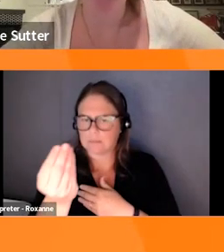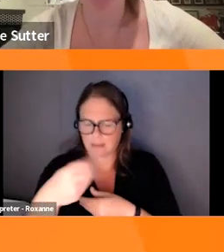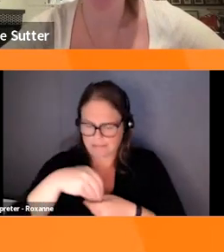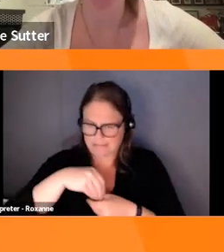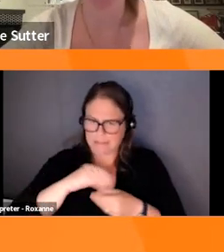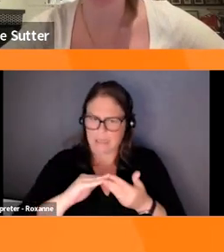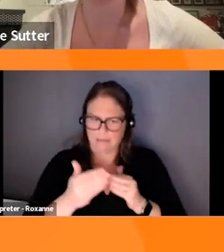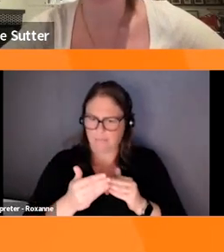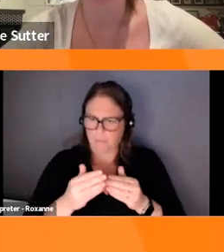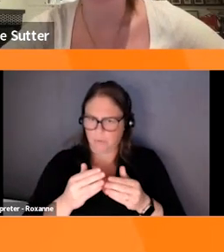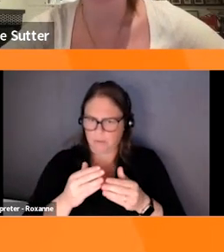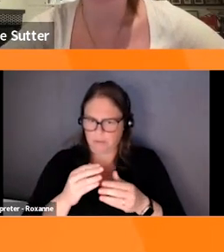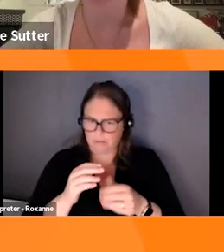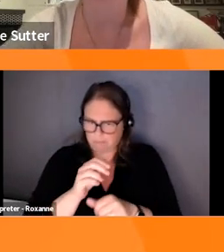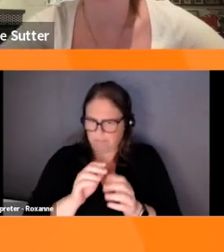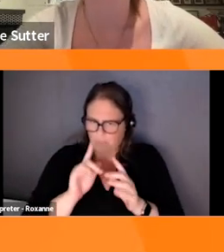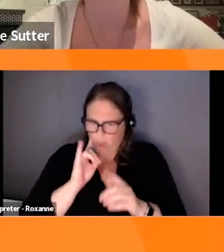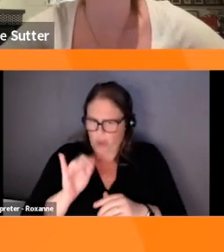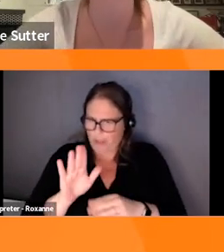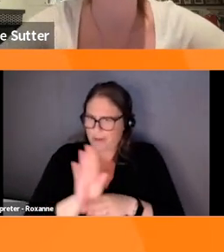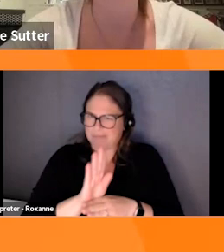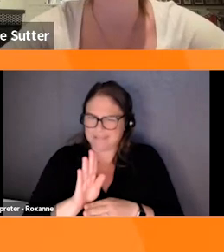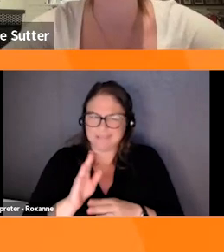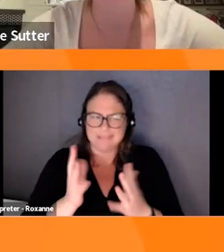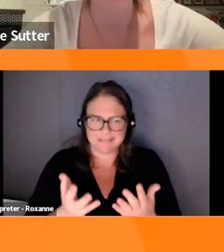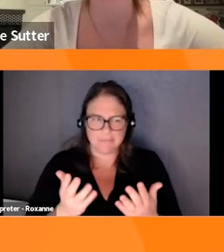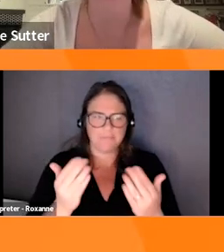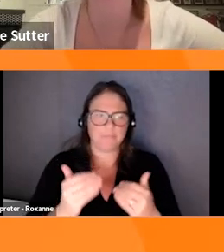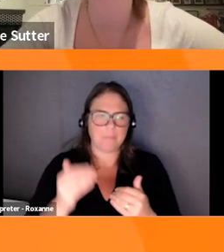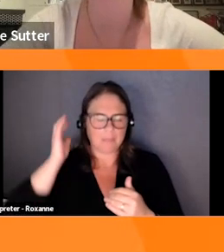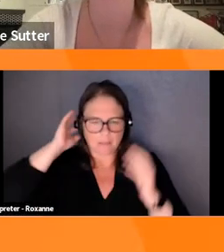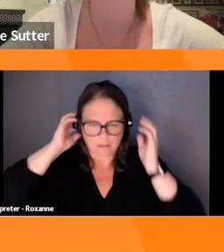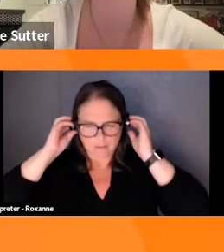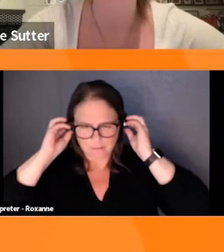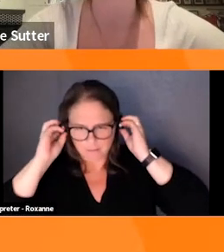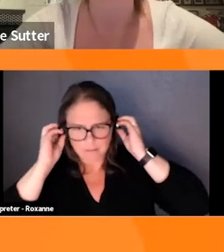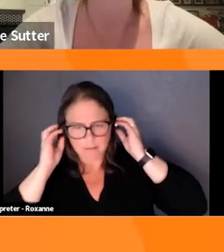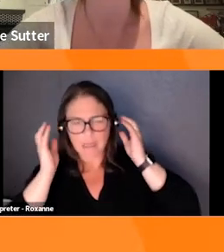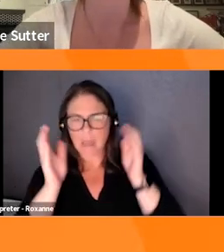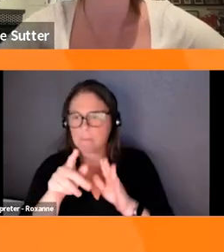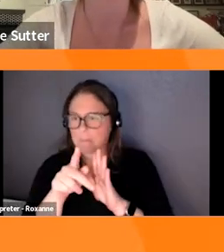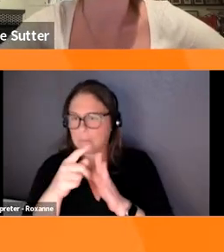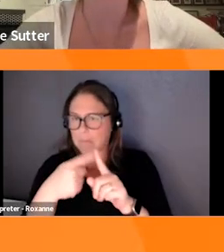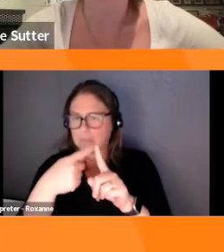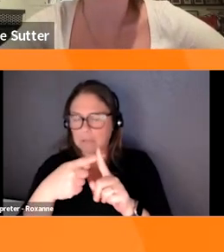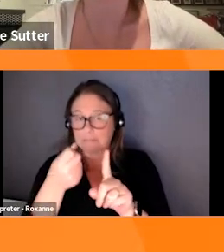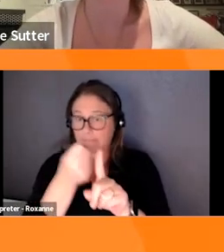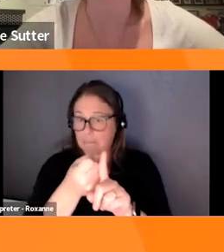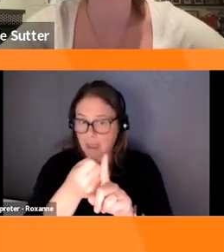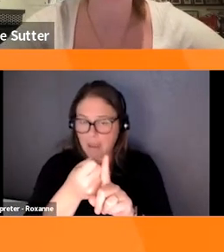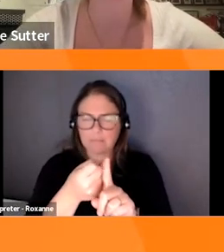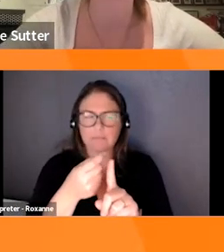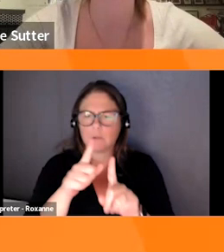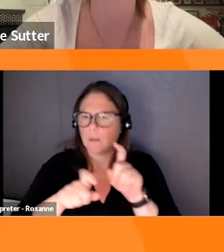tax strategy, and then the positive impacts bonuses. So this is where your help towards